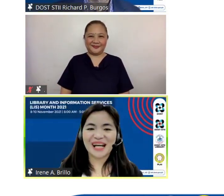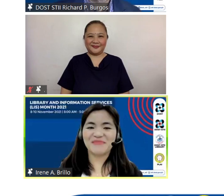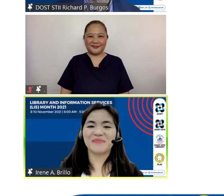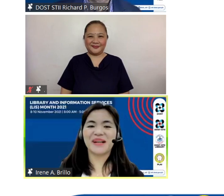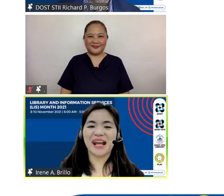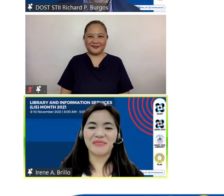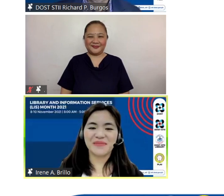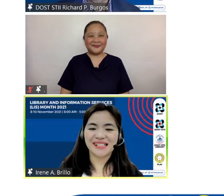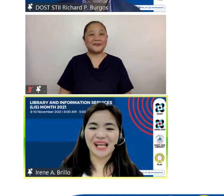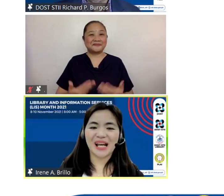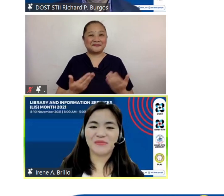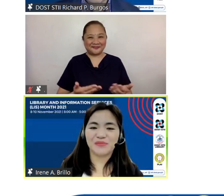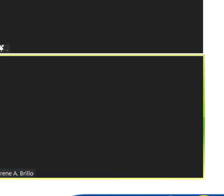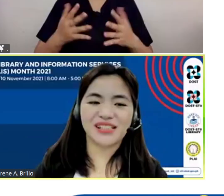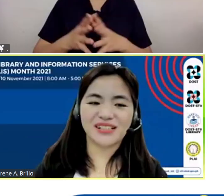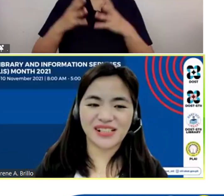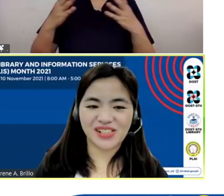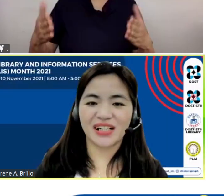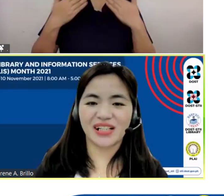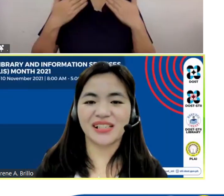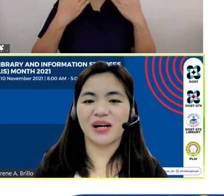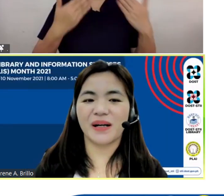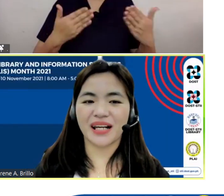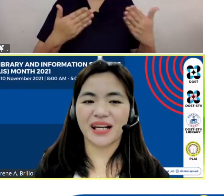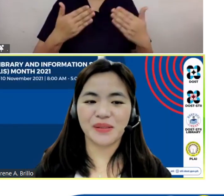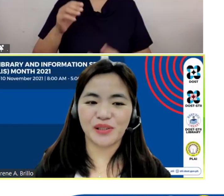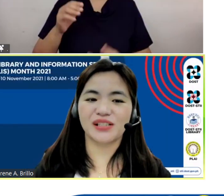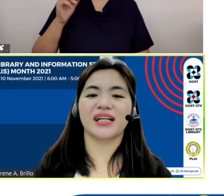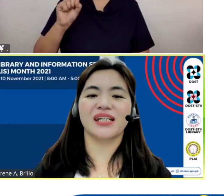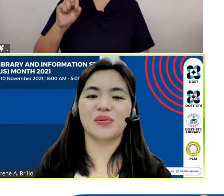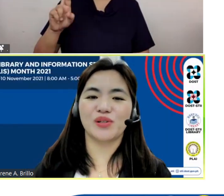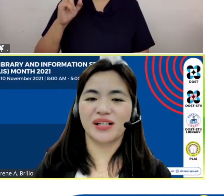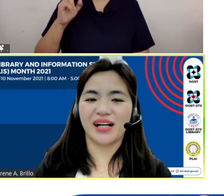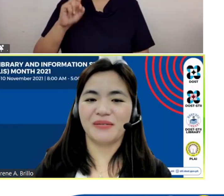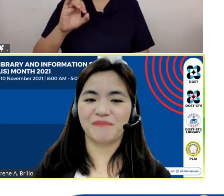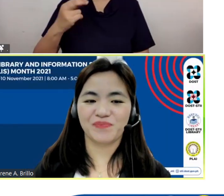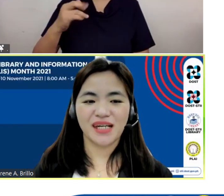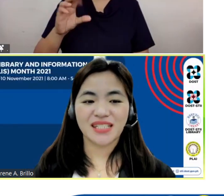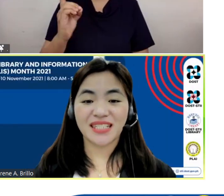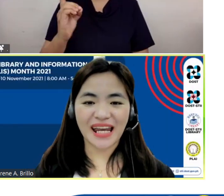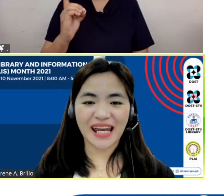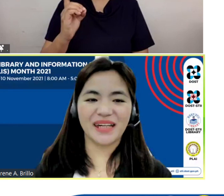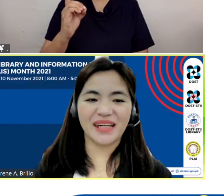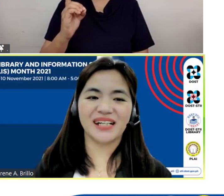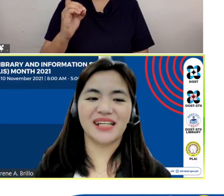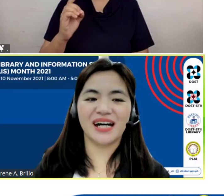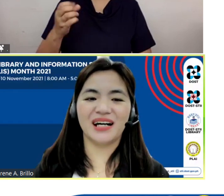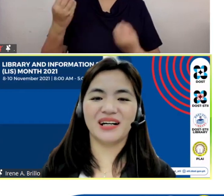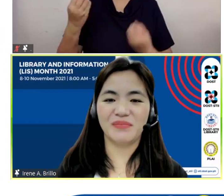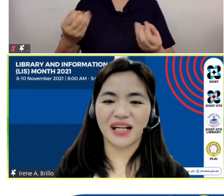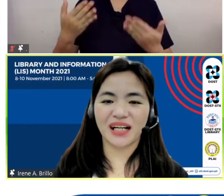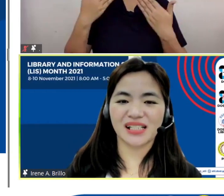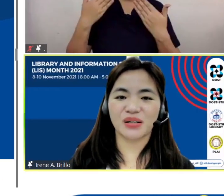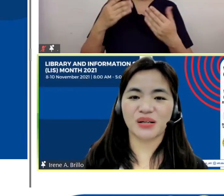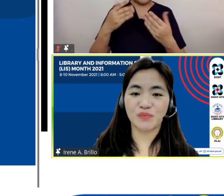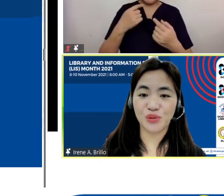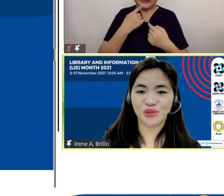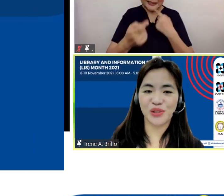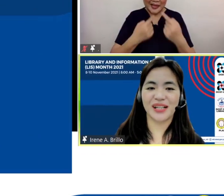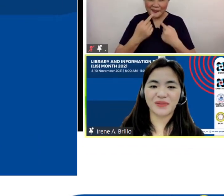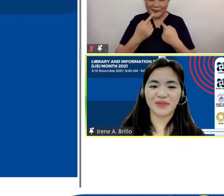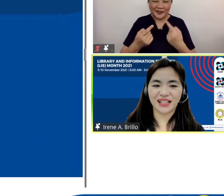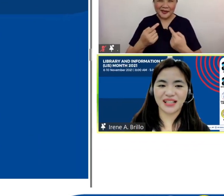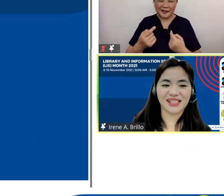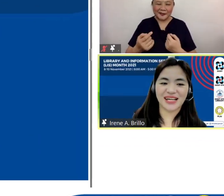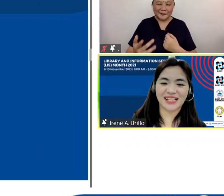Ayan, maraming salamat po, Sir Richard. Napakarami po ng inyo pong sinabi na maganda sa puso